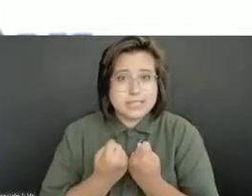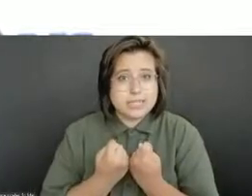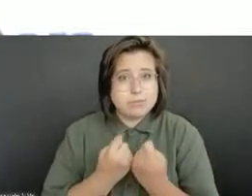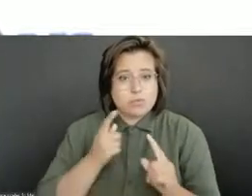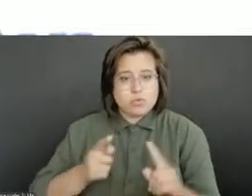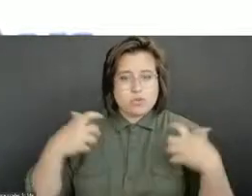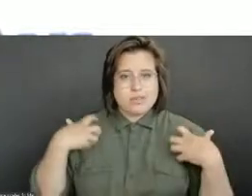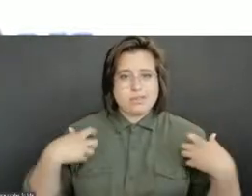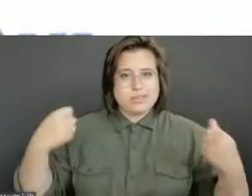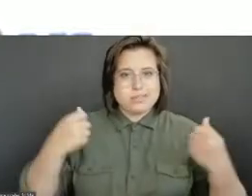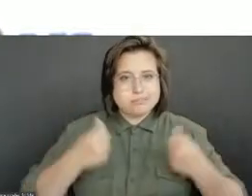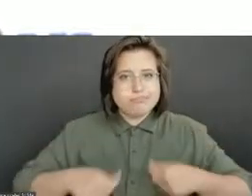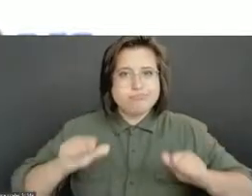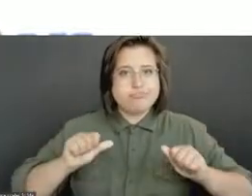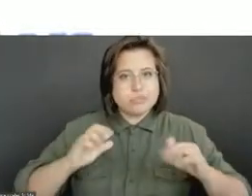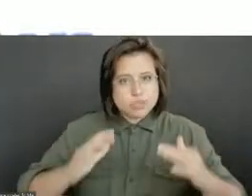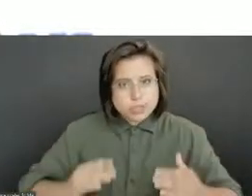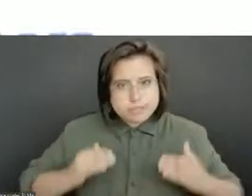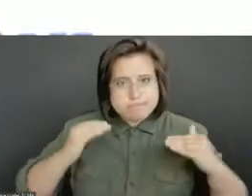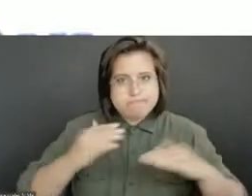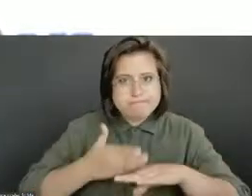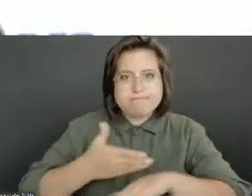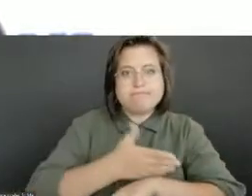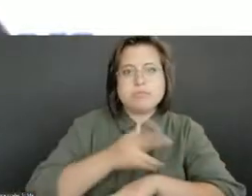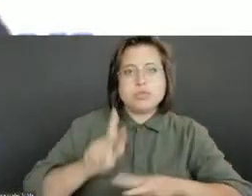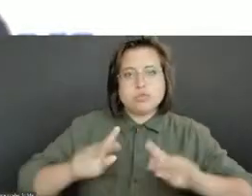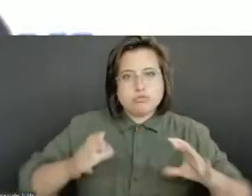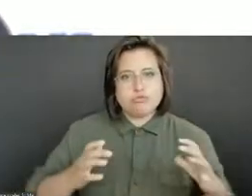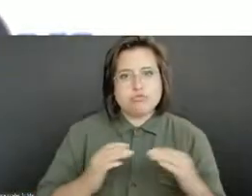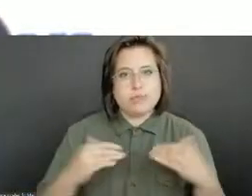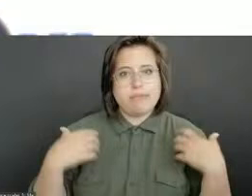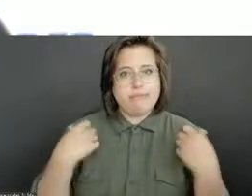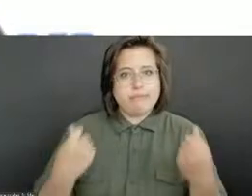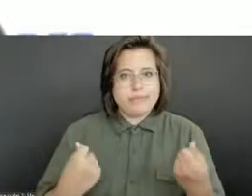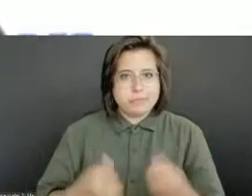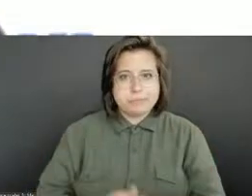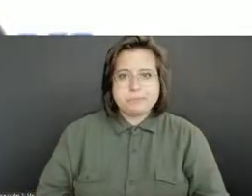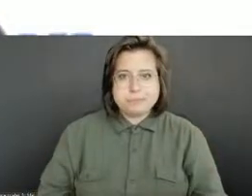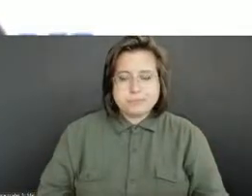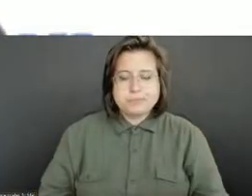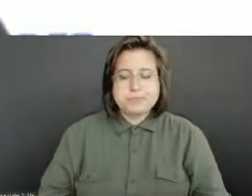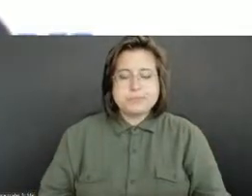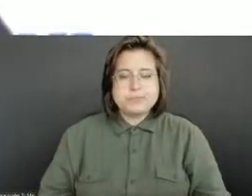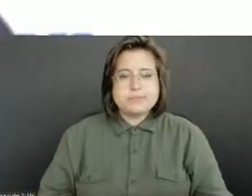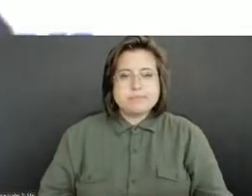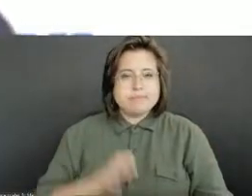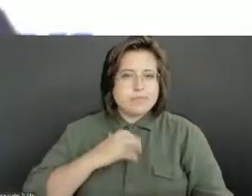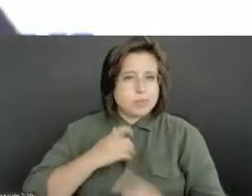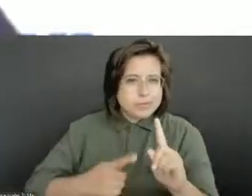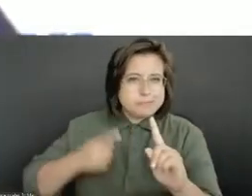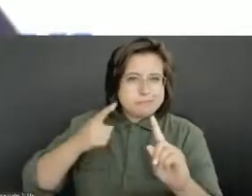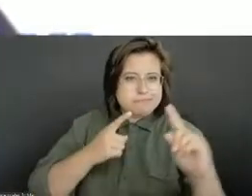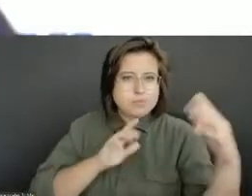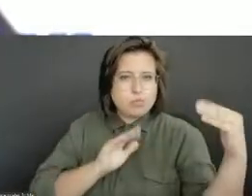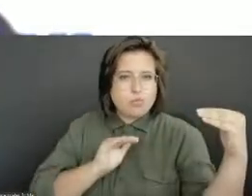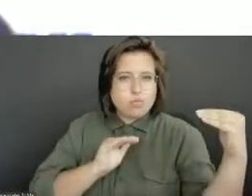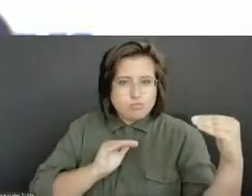to improve population-level health. It is our hope that